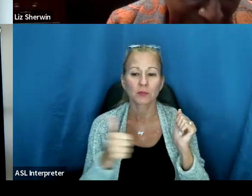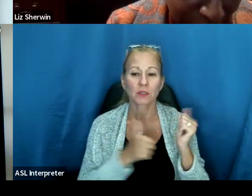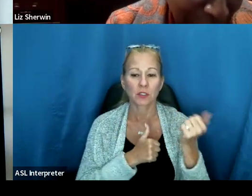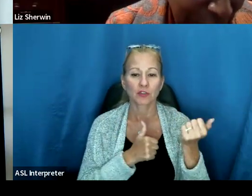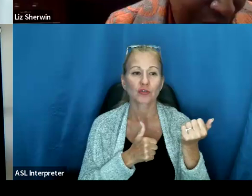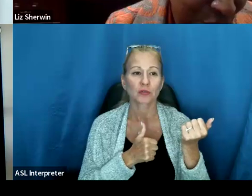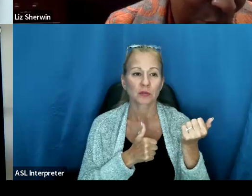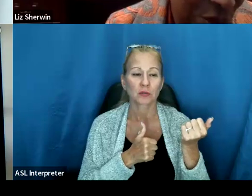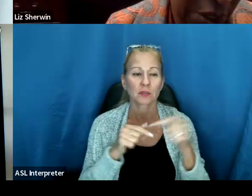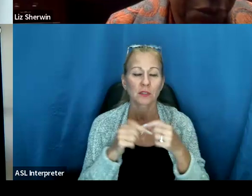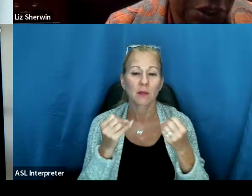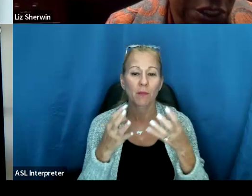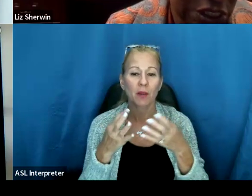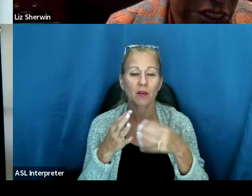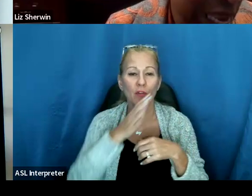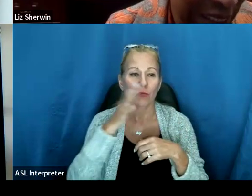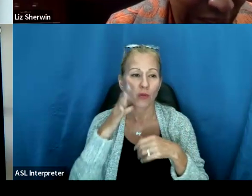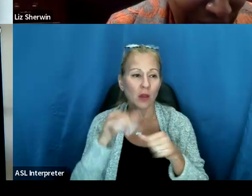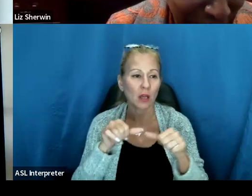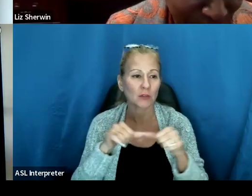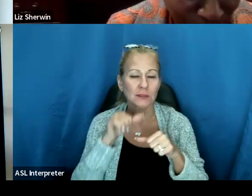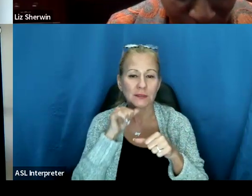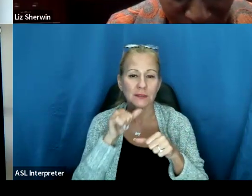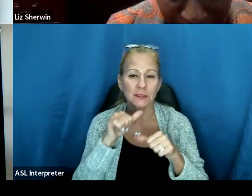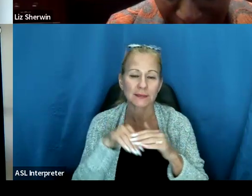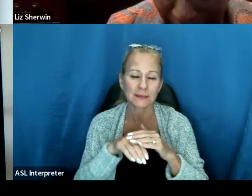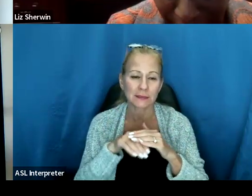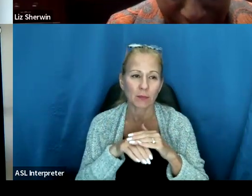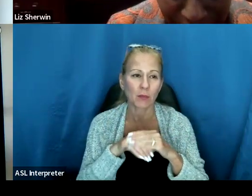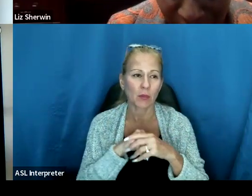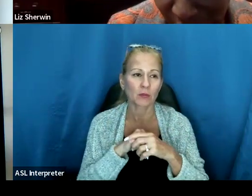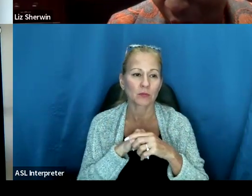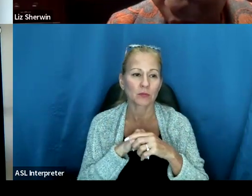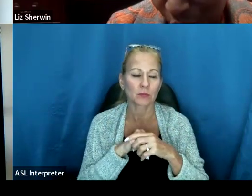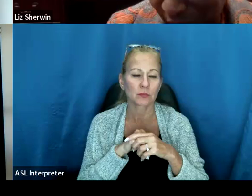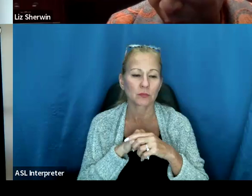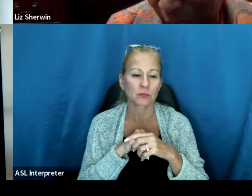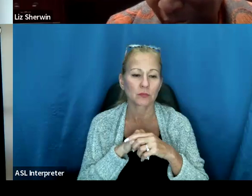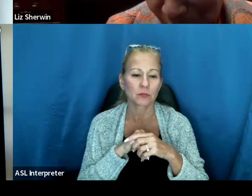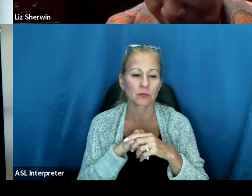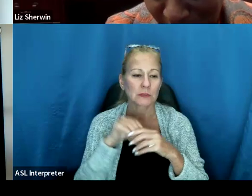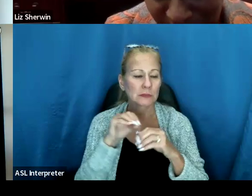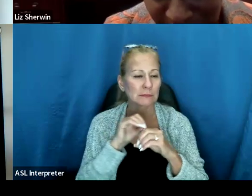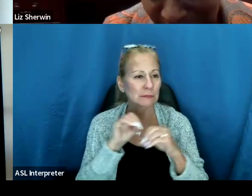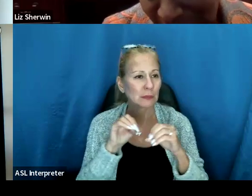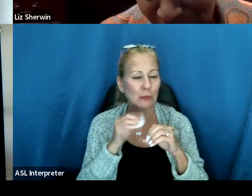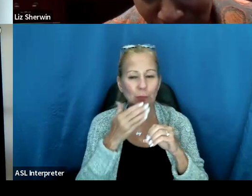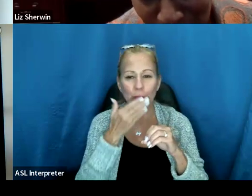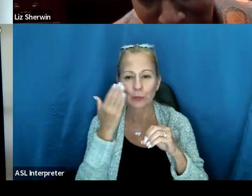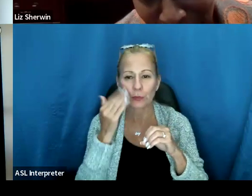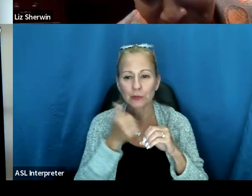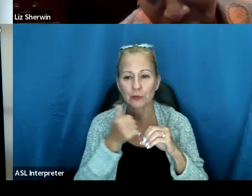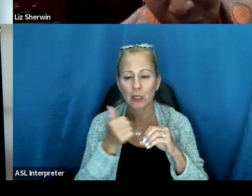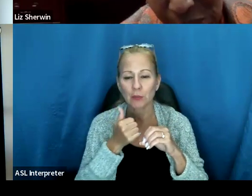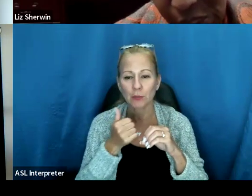transportation in many of the rural areas is not accessible, and there's no transportation, whether it's accessible